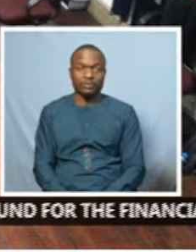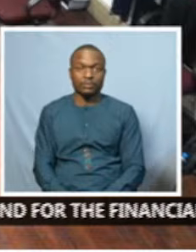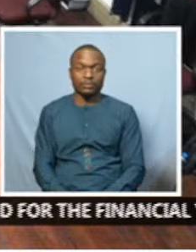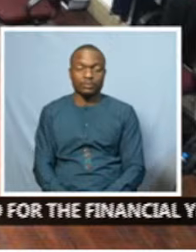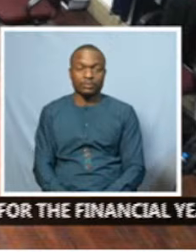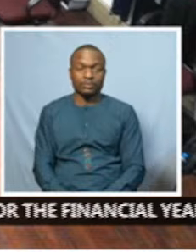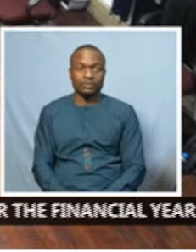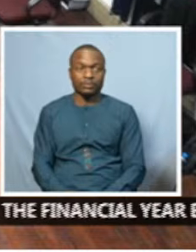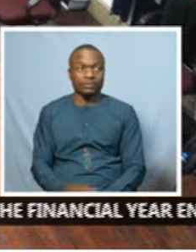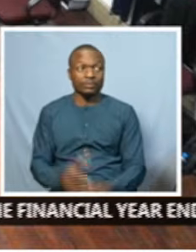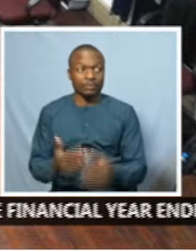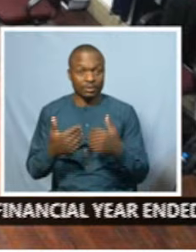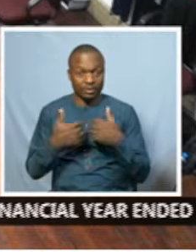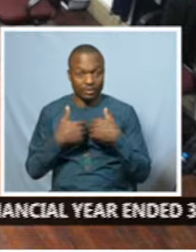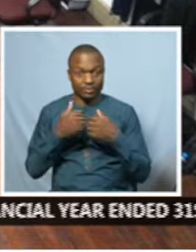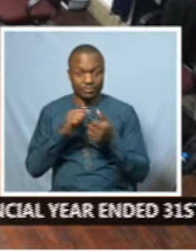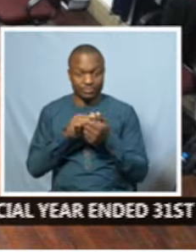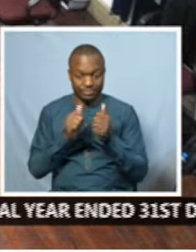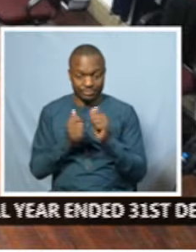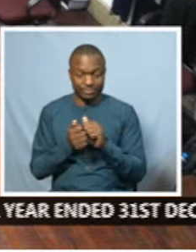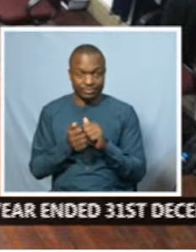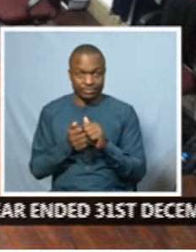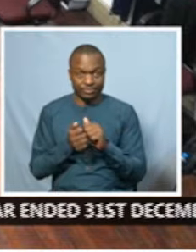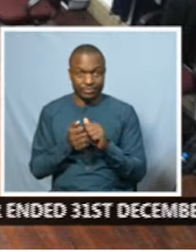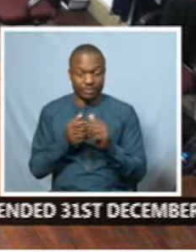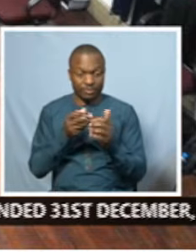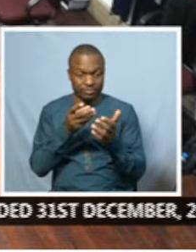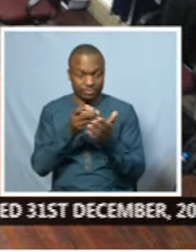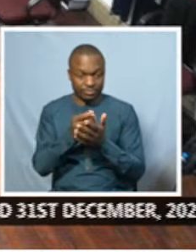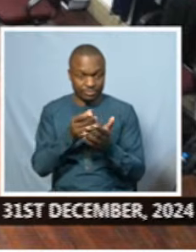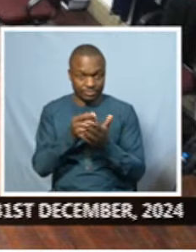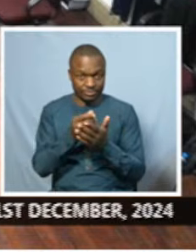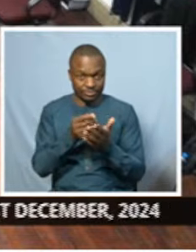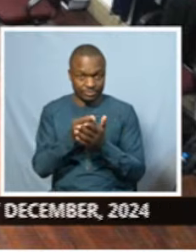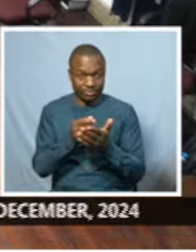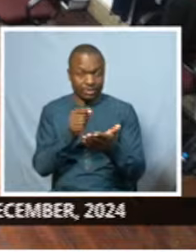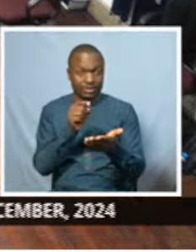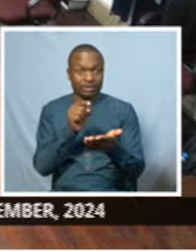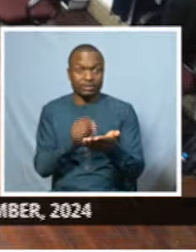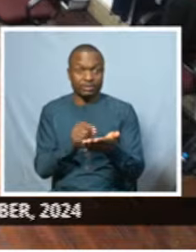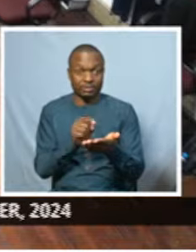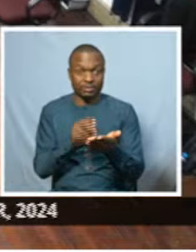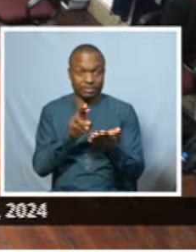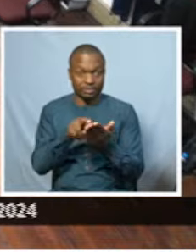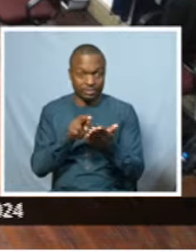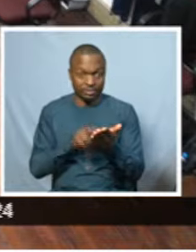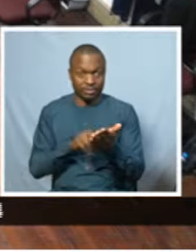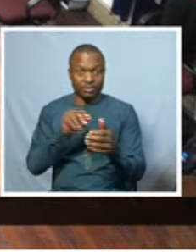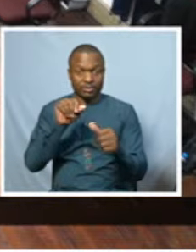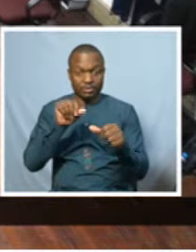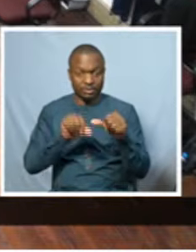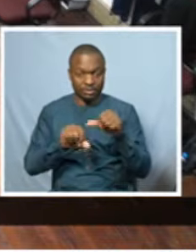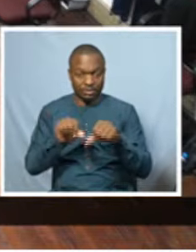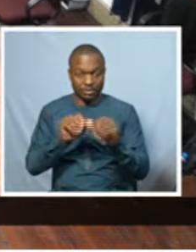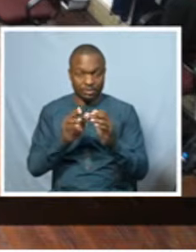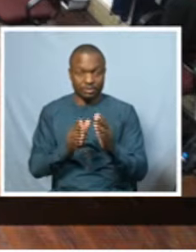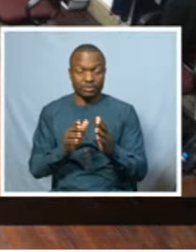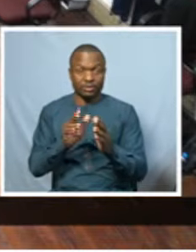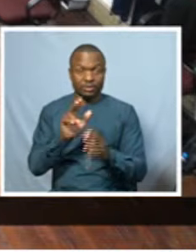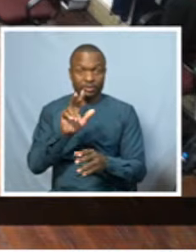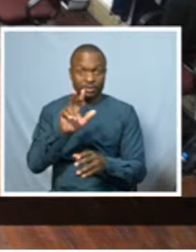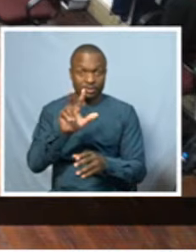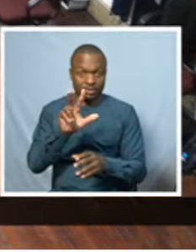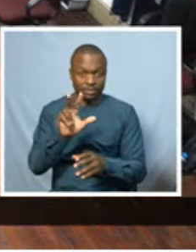Because it has implications on the financials. This report by the auditors, as at